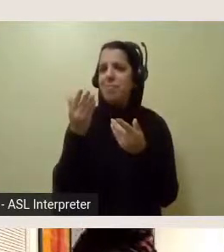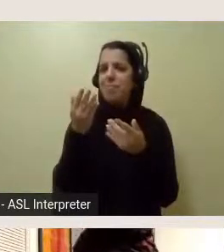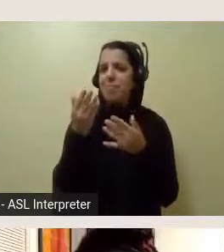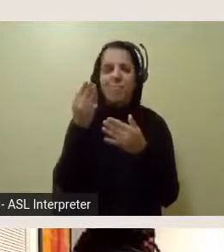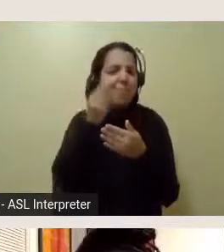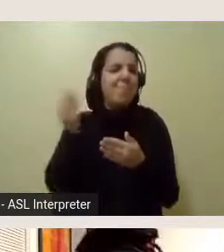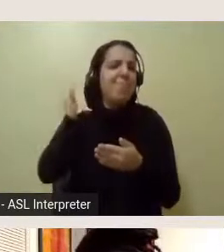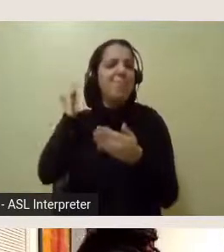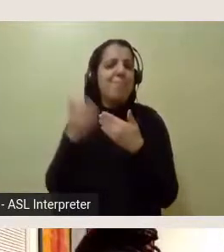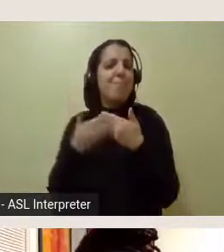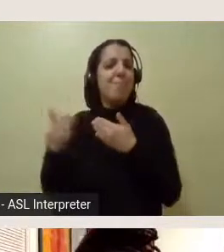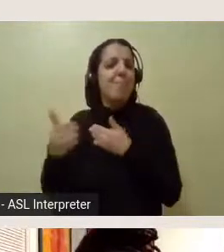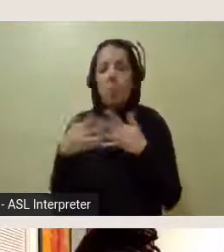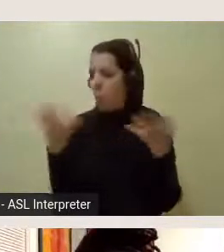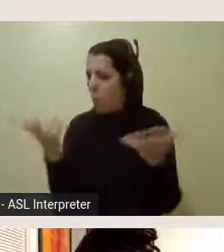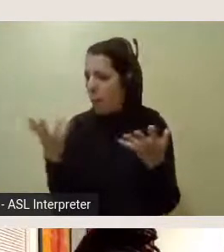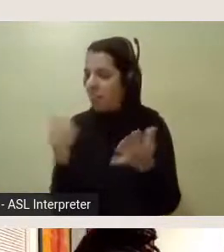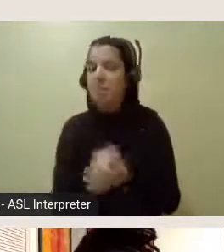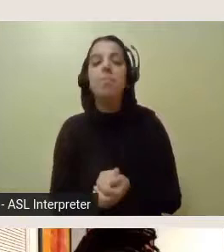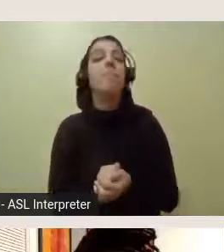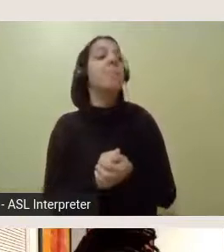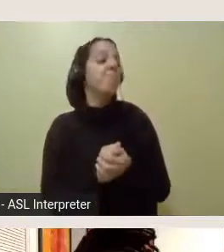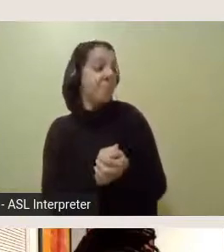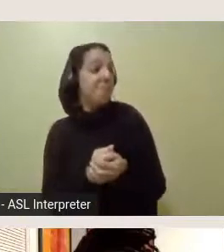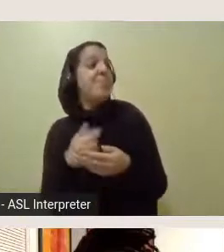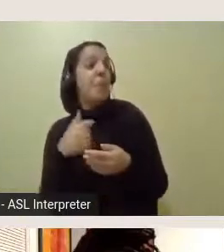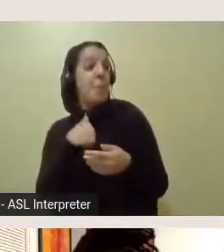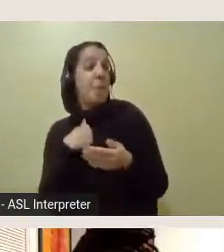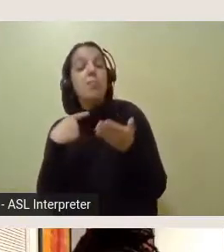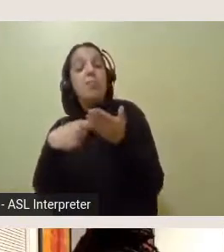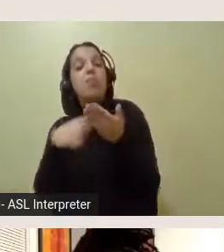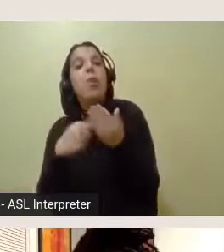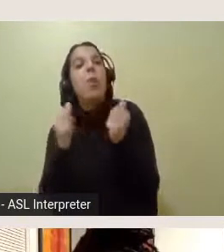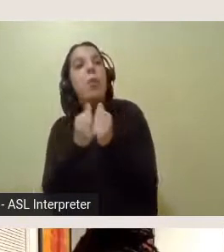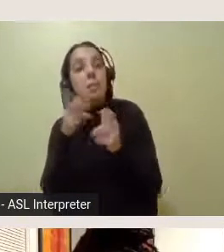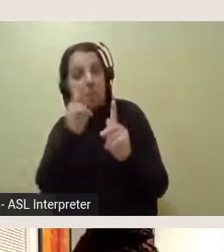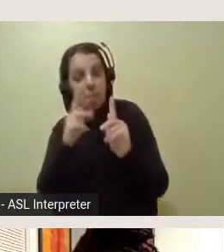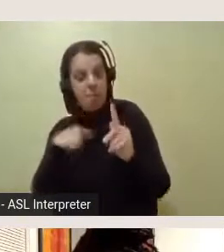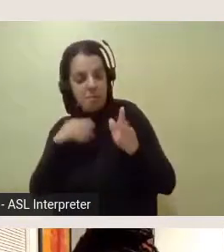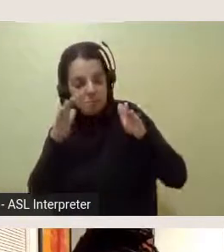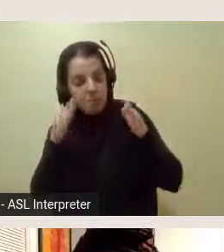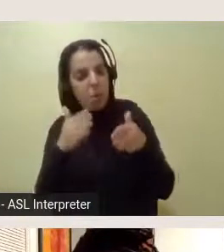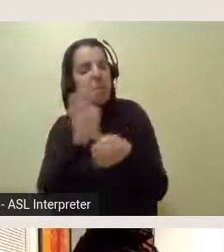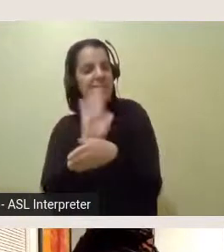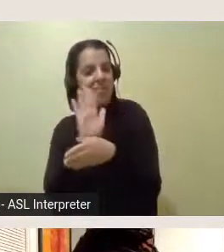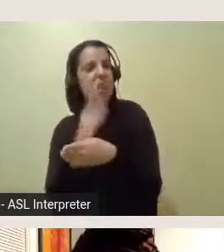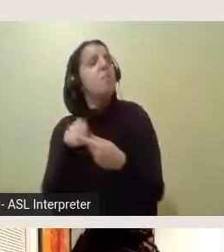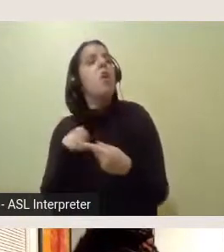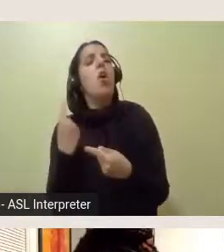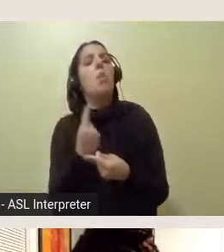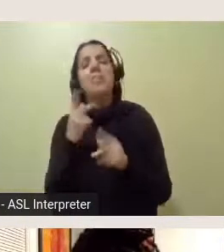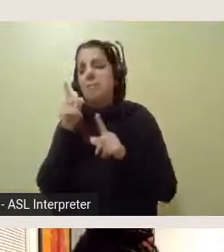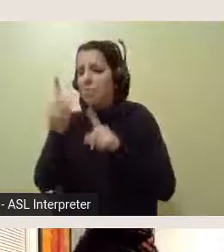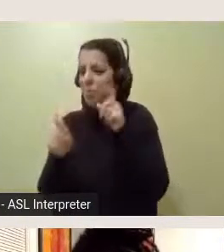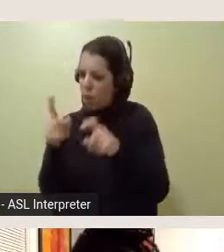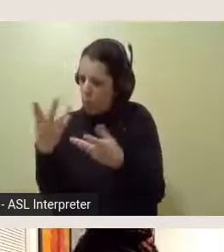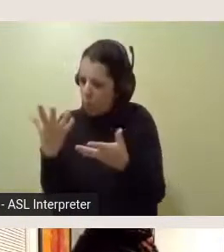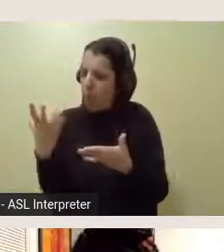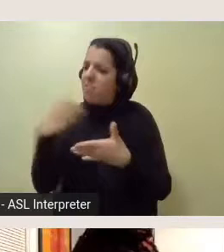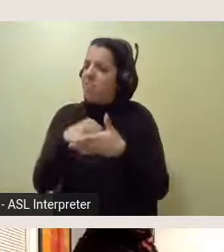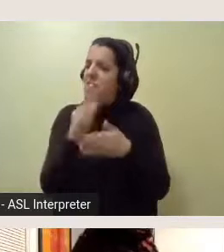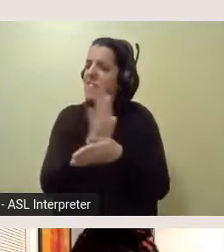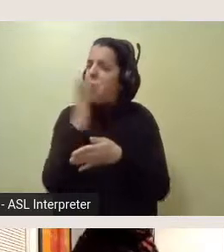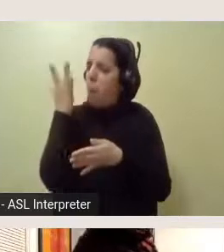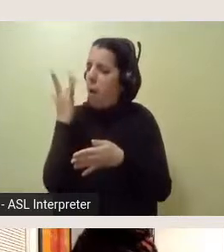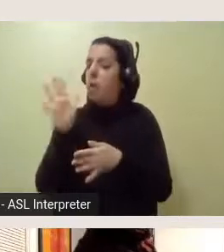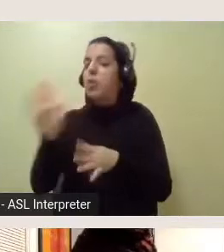with the subjects. I mean, when I talk to the subjects, I always ask them what they wanted to, why they wanted to participate in the film or what they would want the film to say. And,